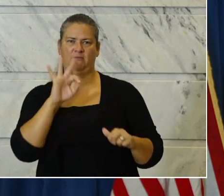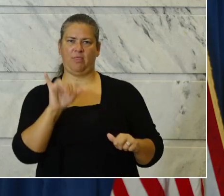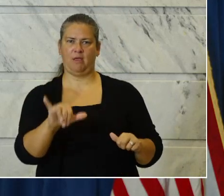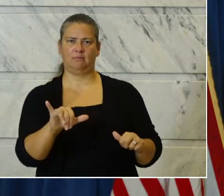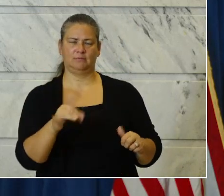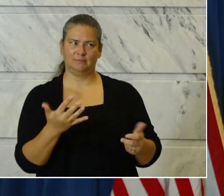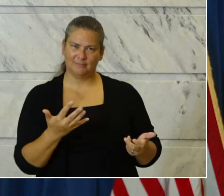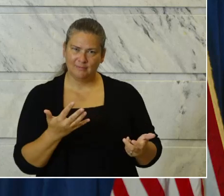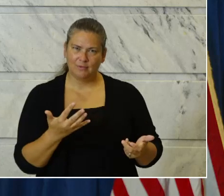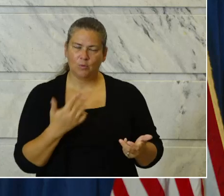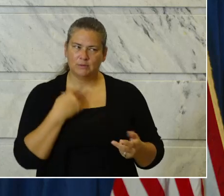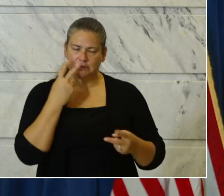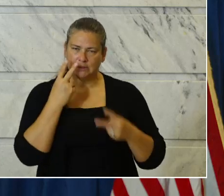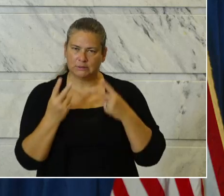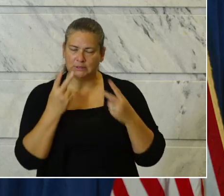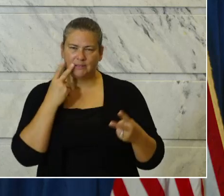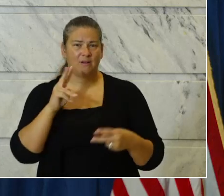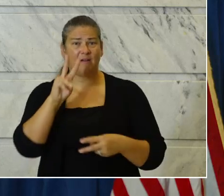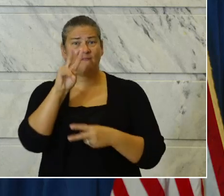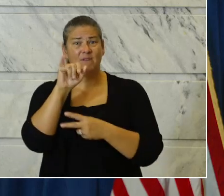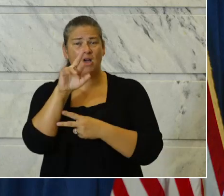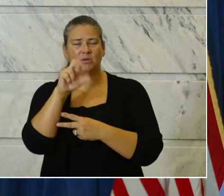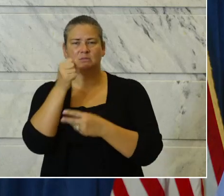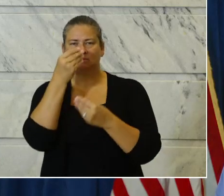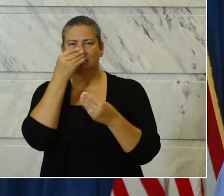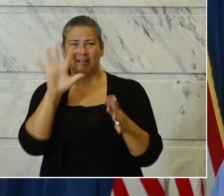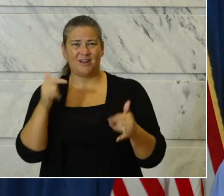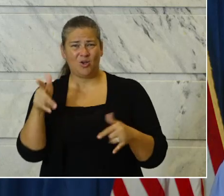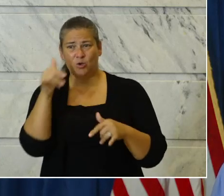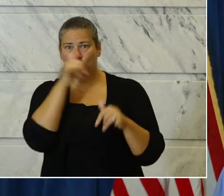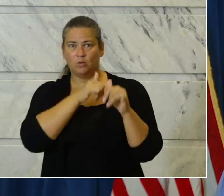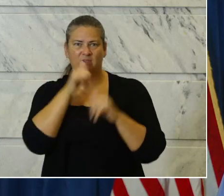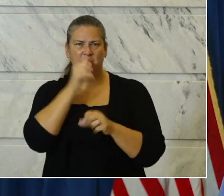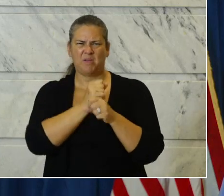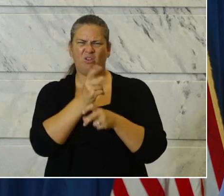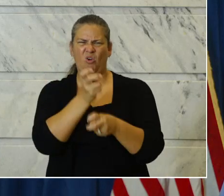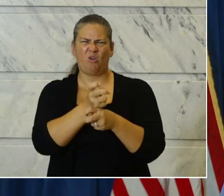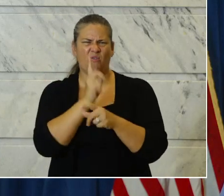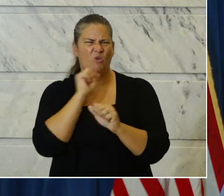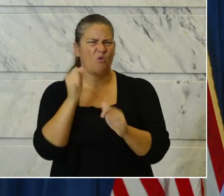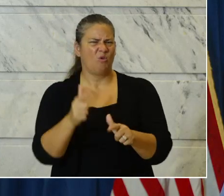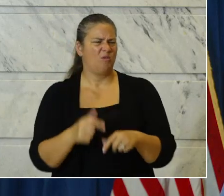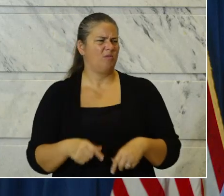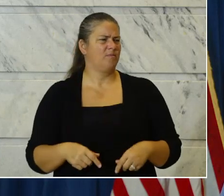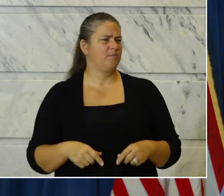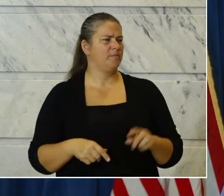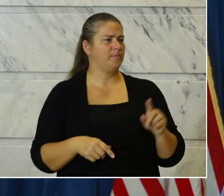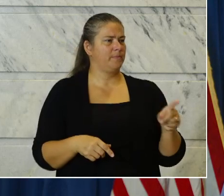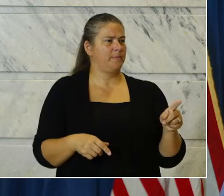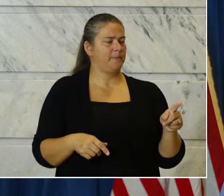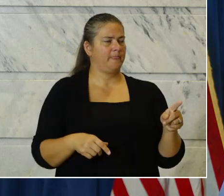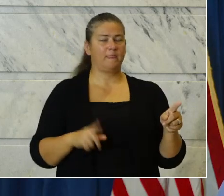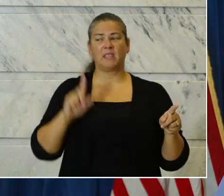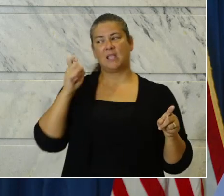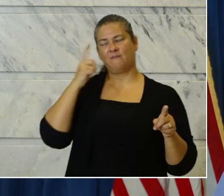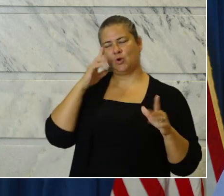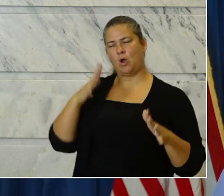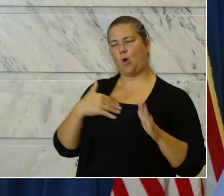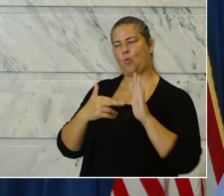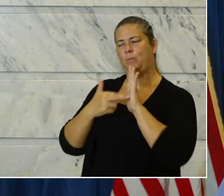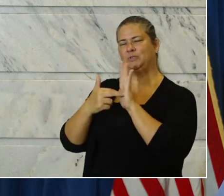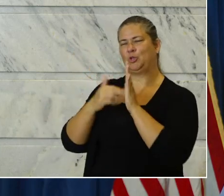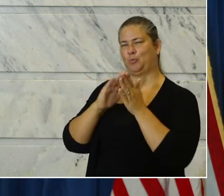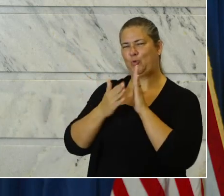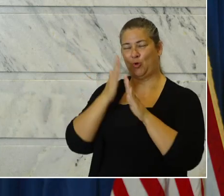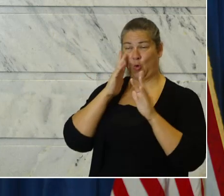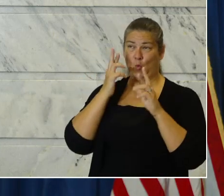this goofiness, it just makes it all harder. Hayden. Represent a community. Of course, there's restaurants